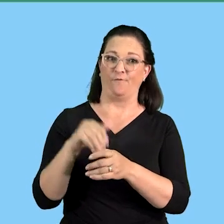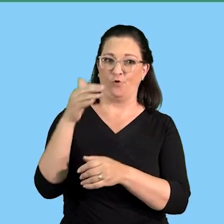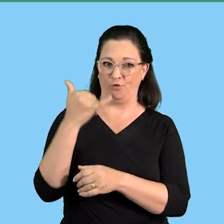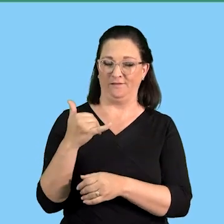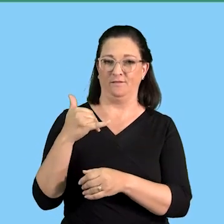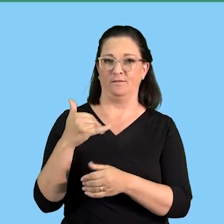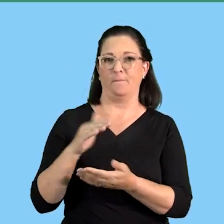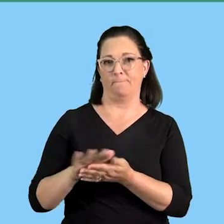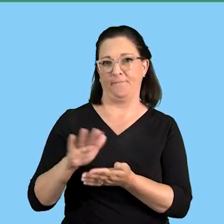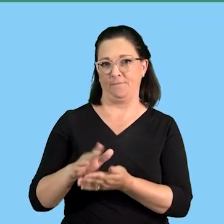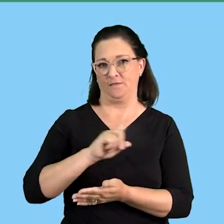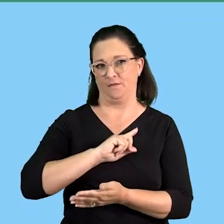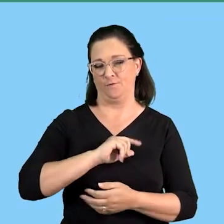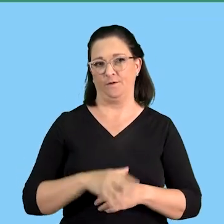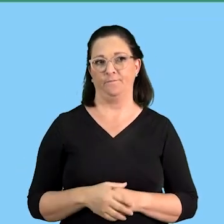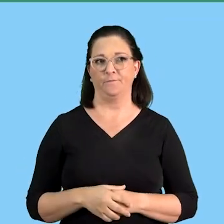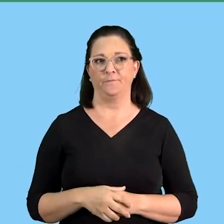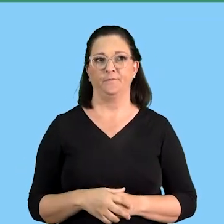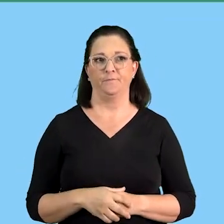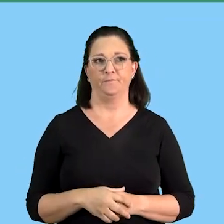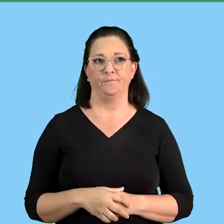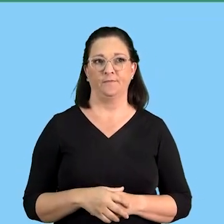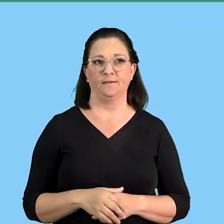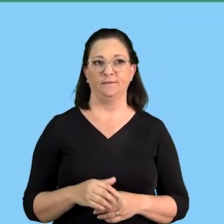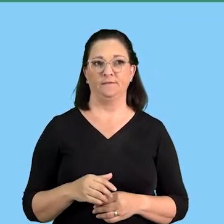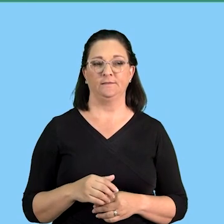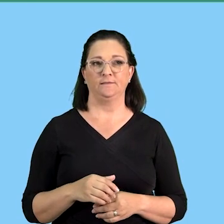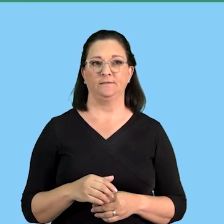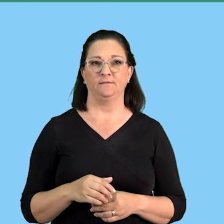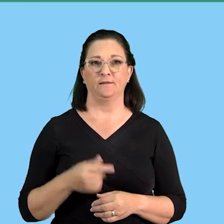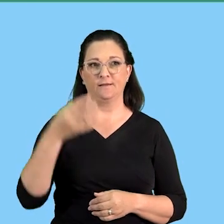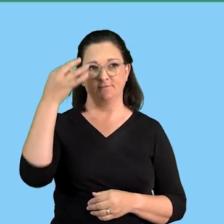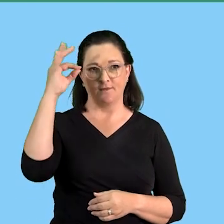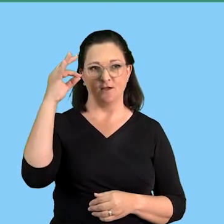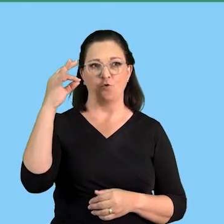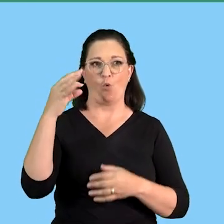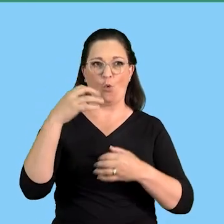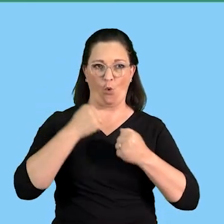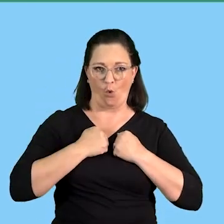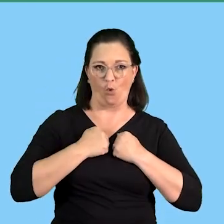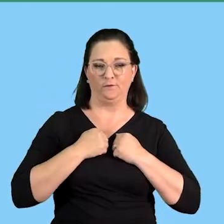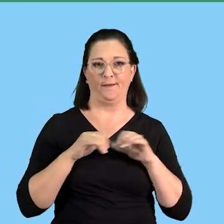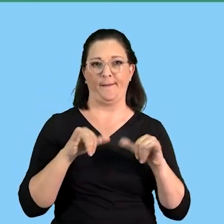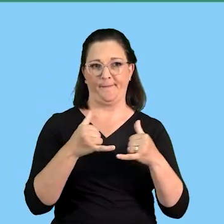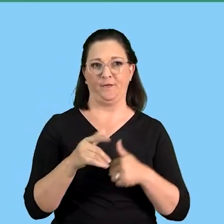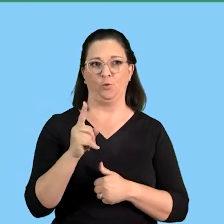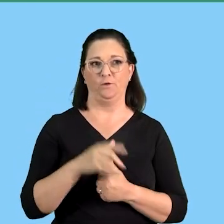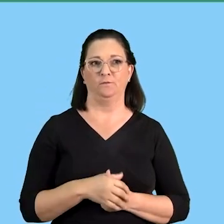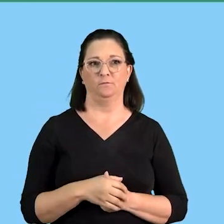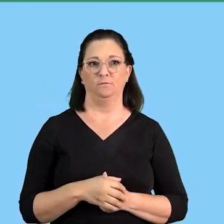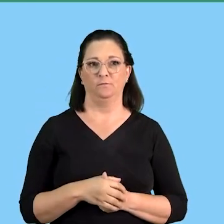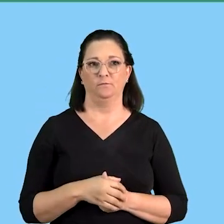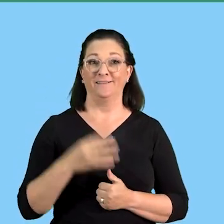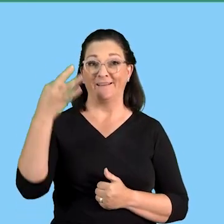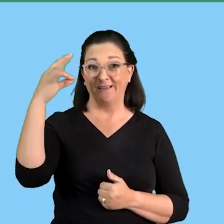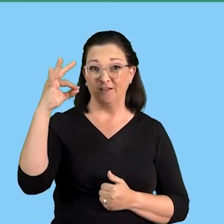the communities can have access to them. Then we have state-owned companies. A state-owned company has the government